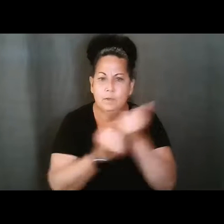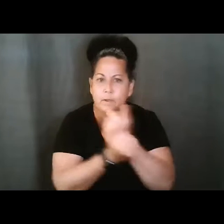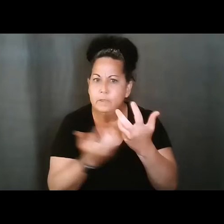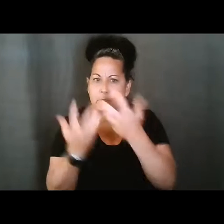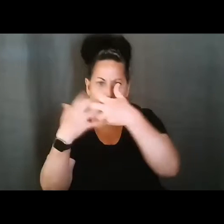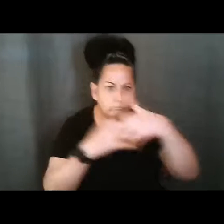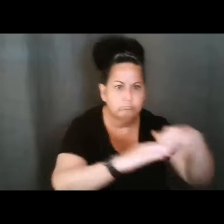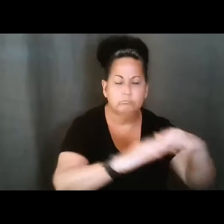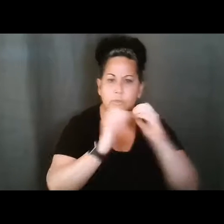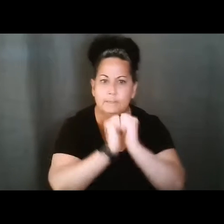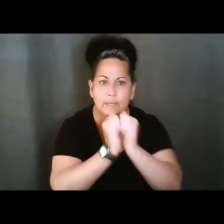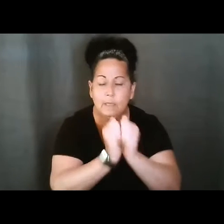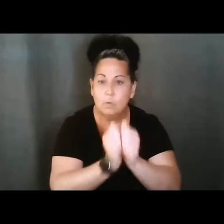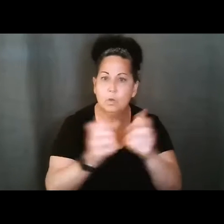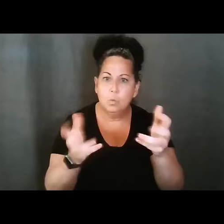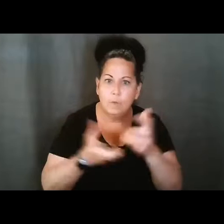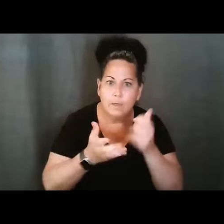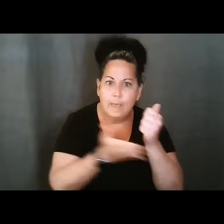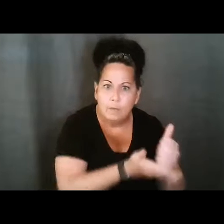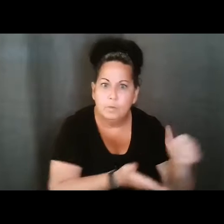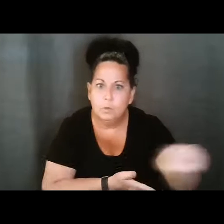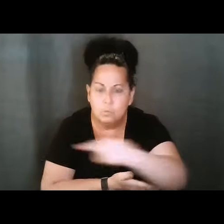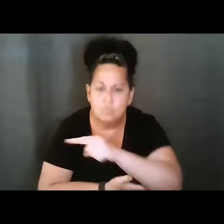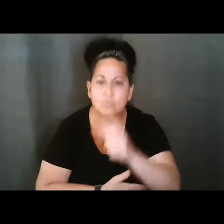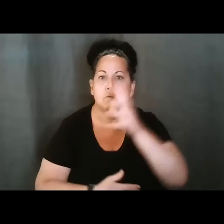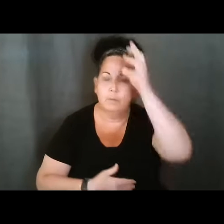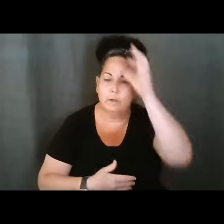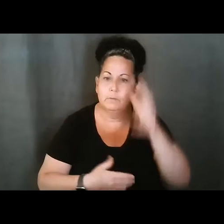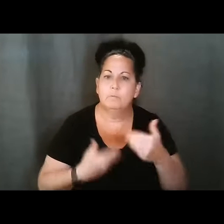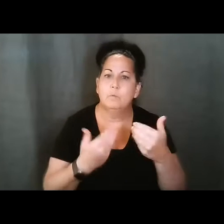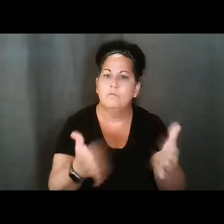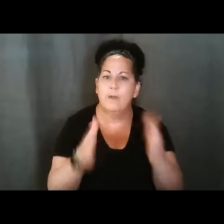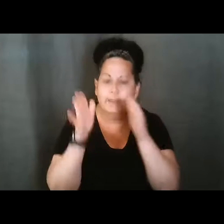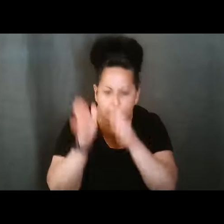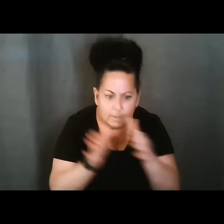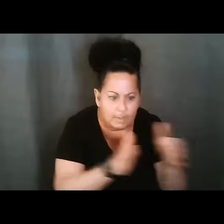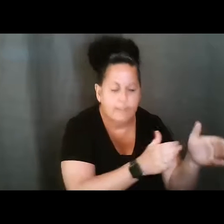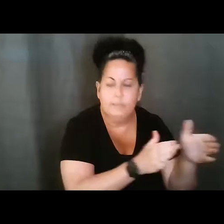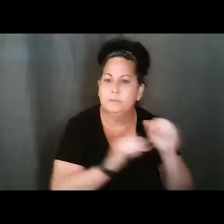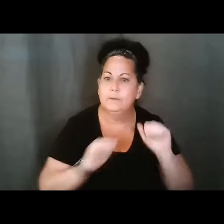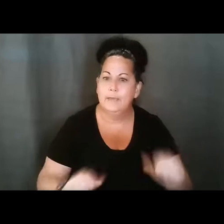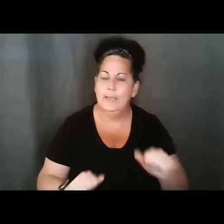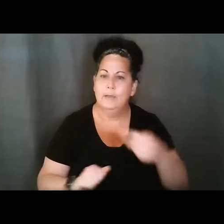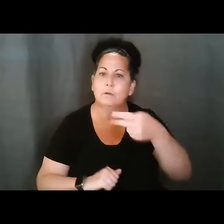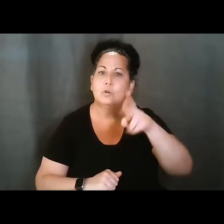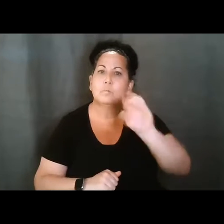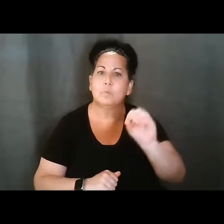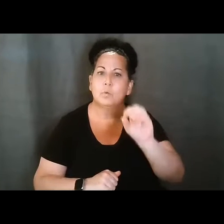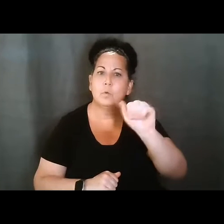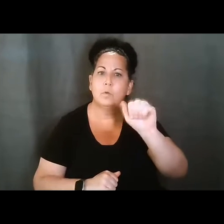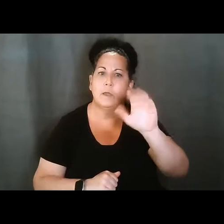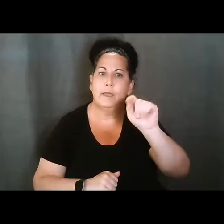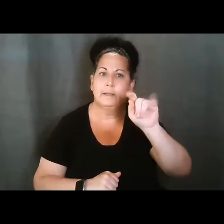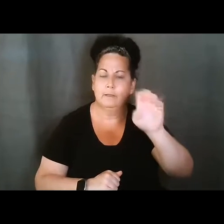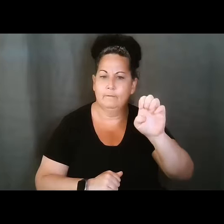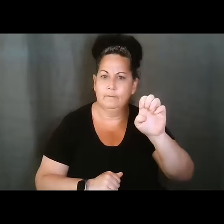reintegrate you as a parent. We want to give you strategies that we can do things proactively rather than responsibly. By